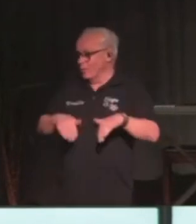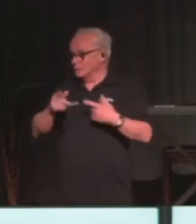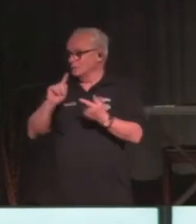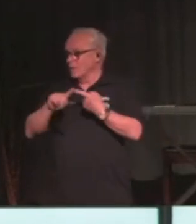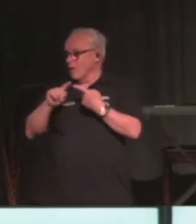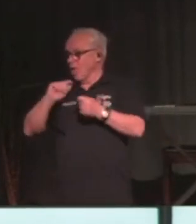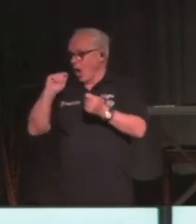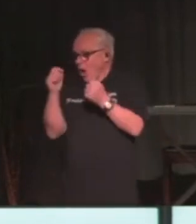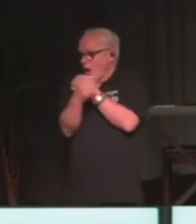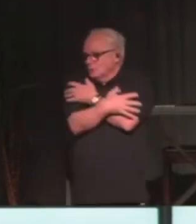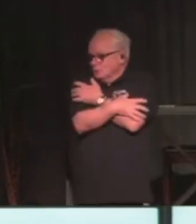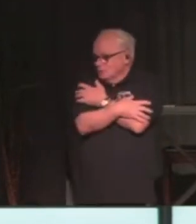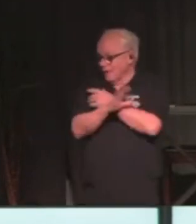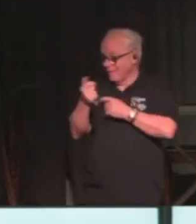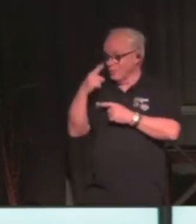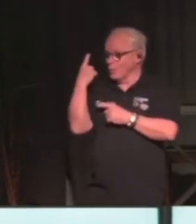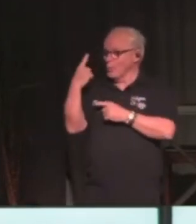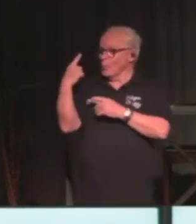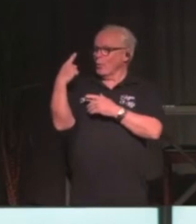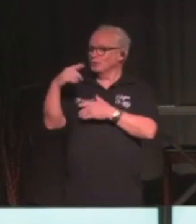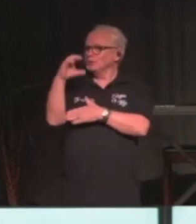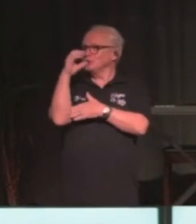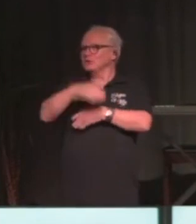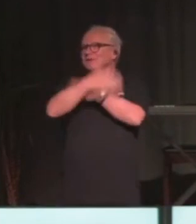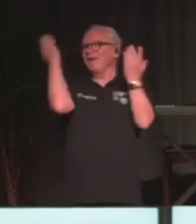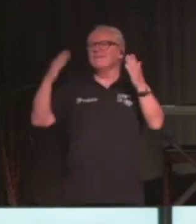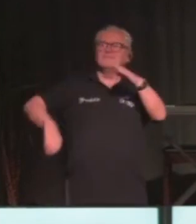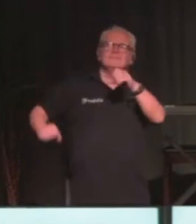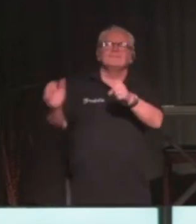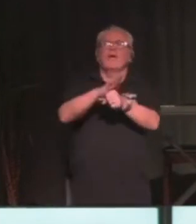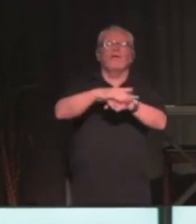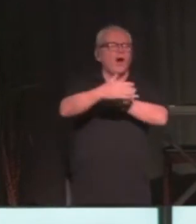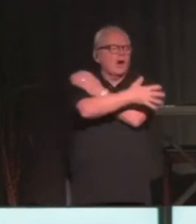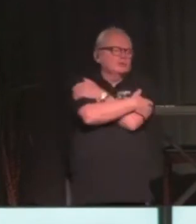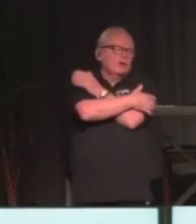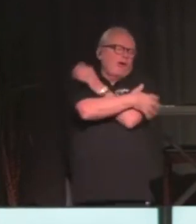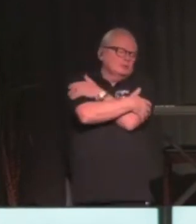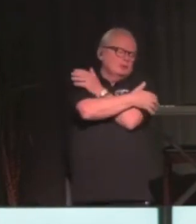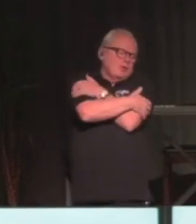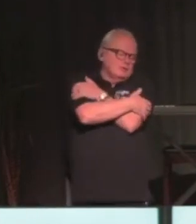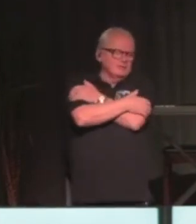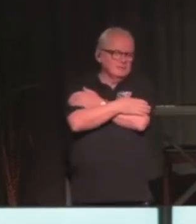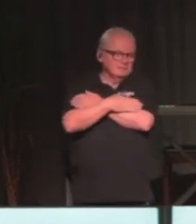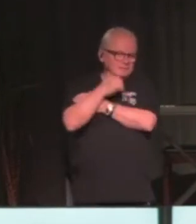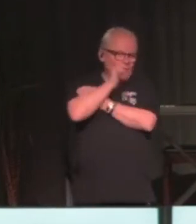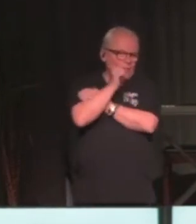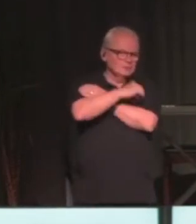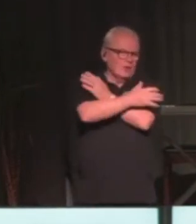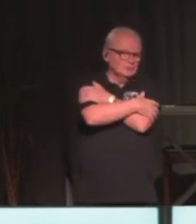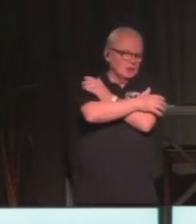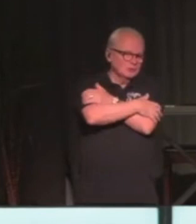You know, I think we'll probably have just a church day of hugging. Just the whole way through, we'll just hug.